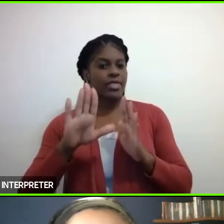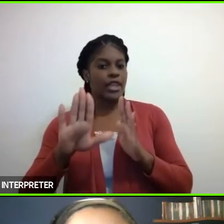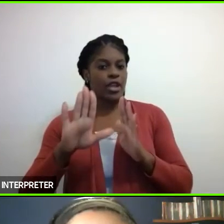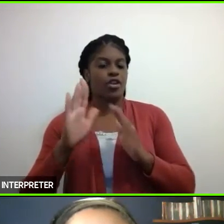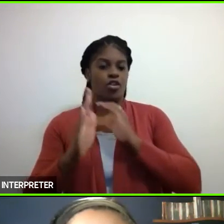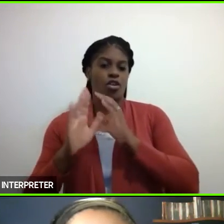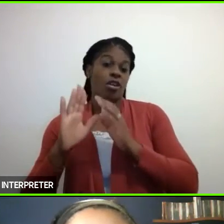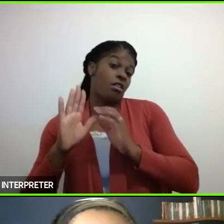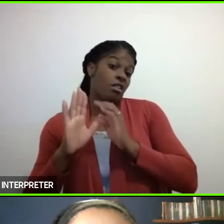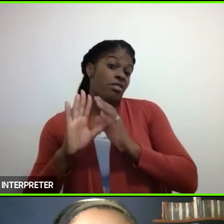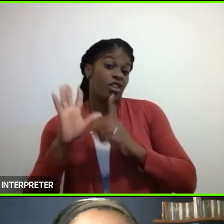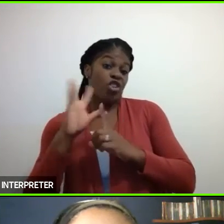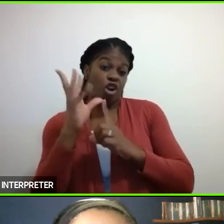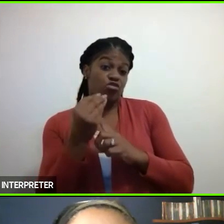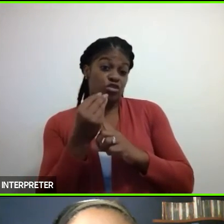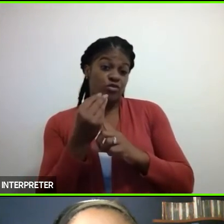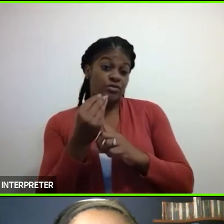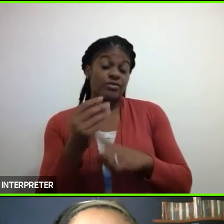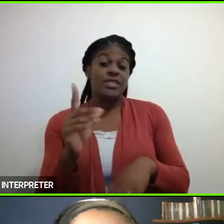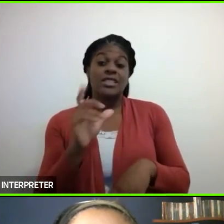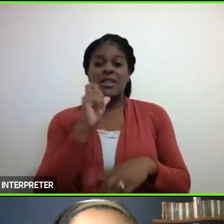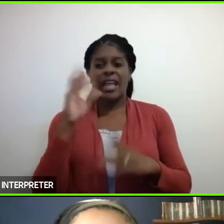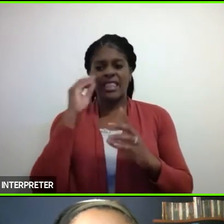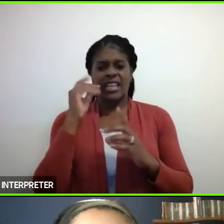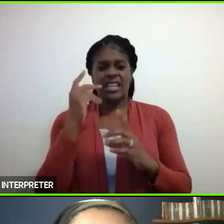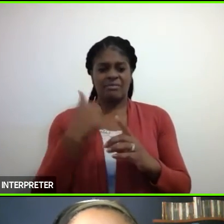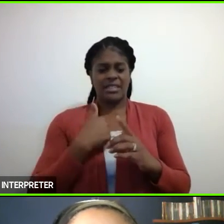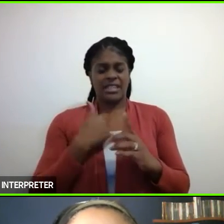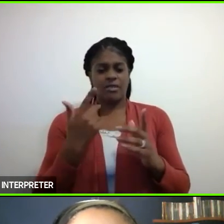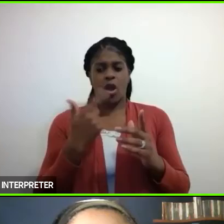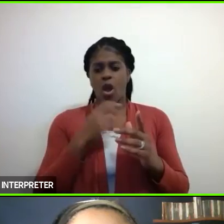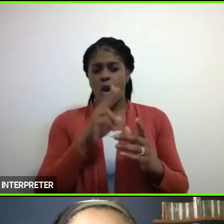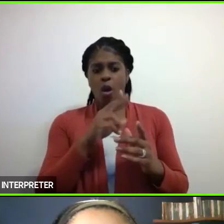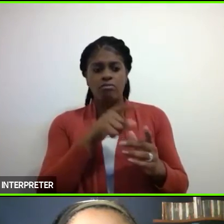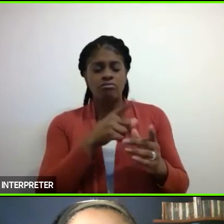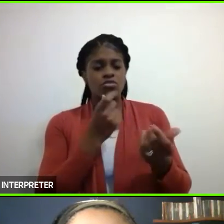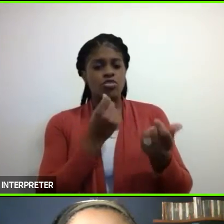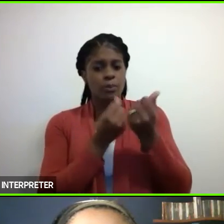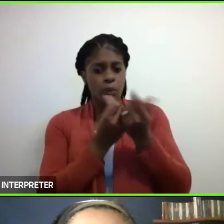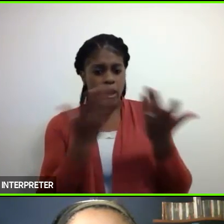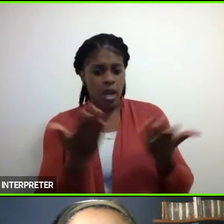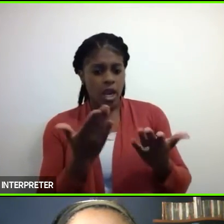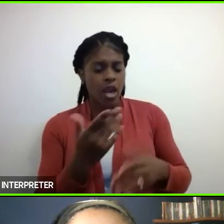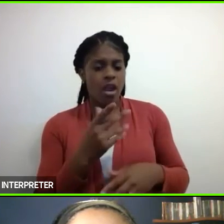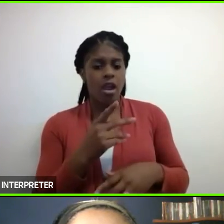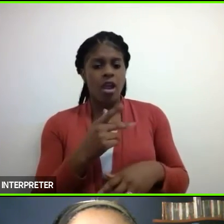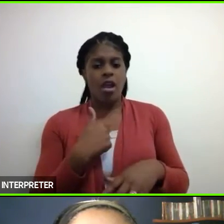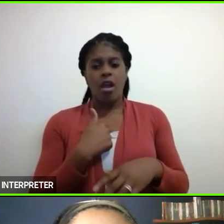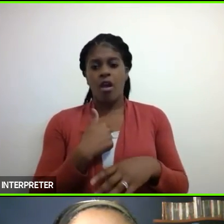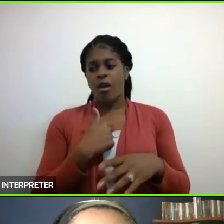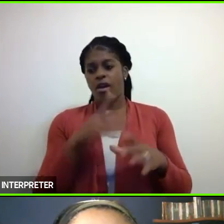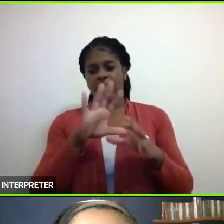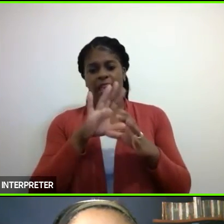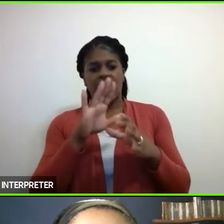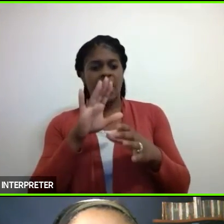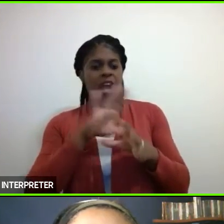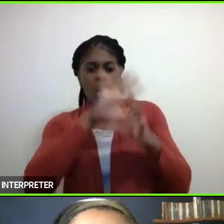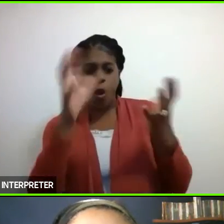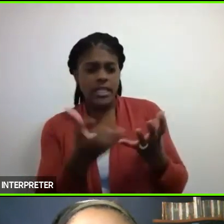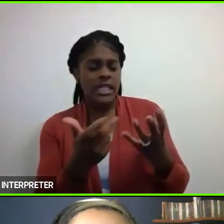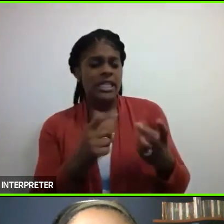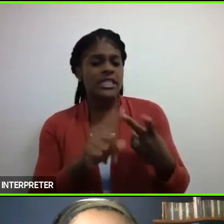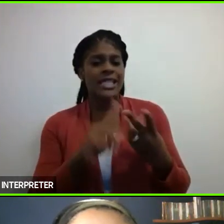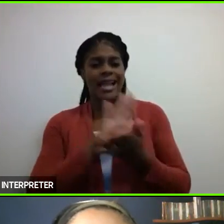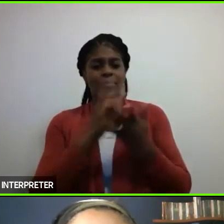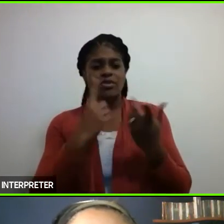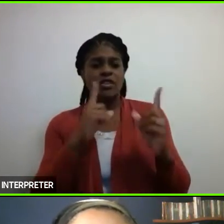So again, not thinking of me as someone to support, you know, wholeness or academic achievement or social